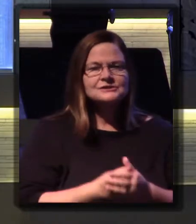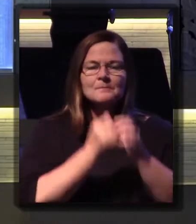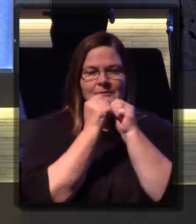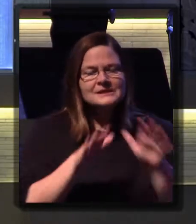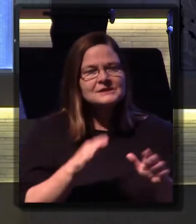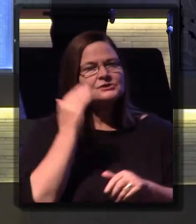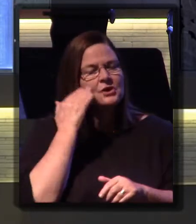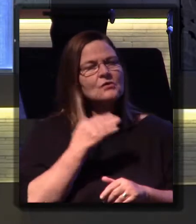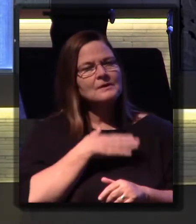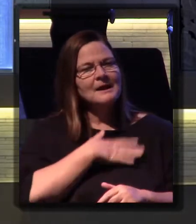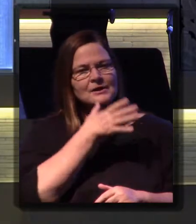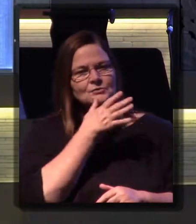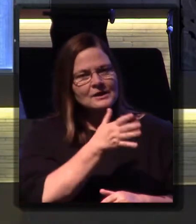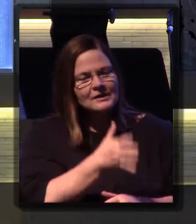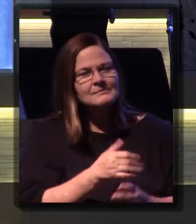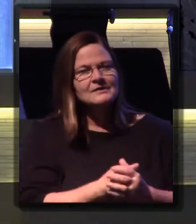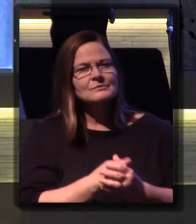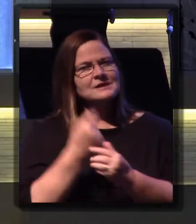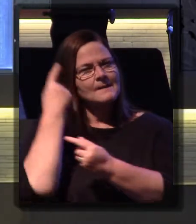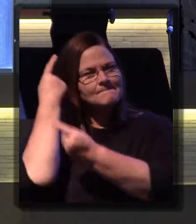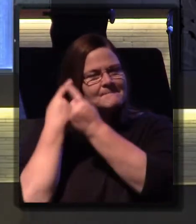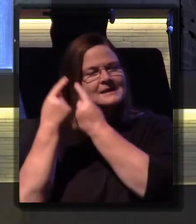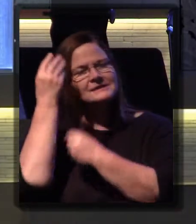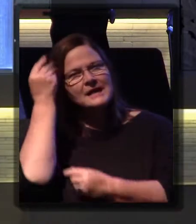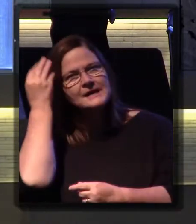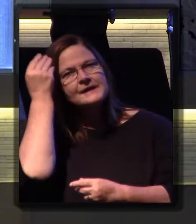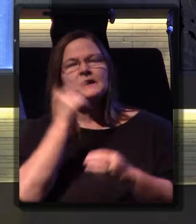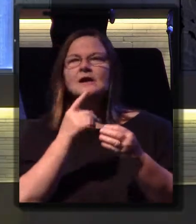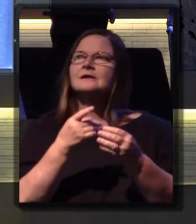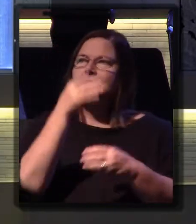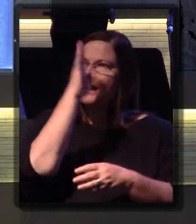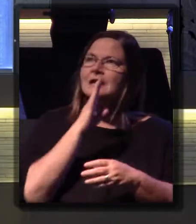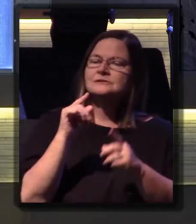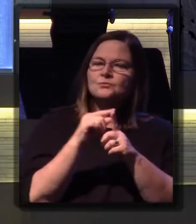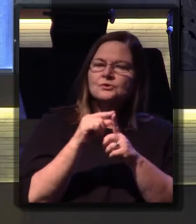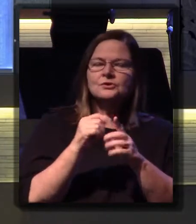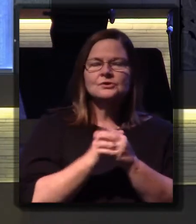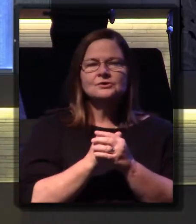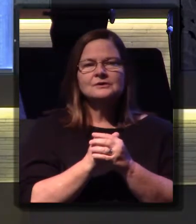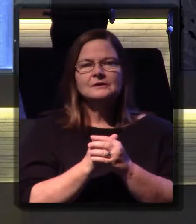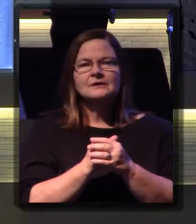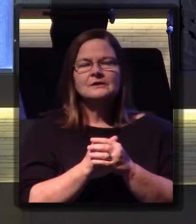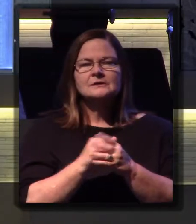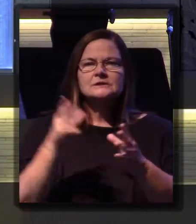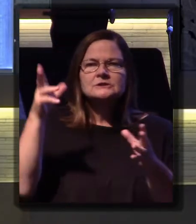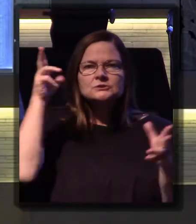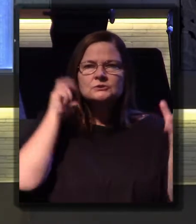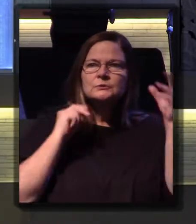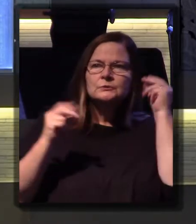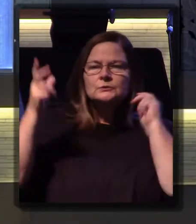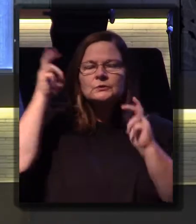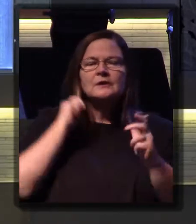mean, I think it's such a heritage, it's such a blessing to know that she was meditating on God's word, and she